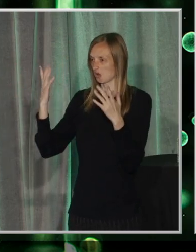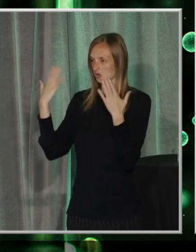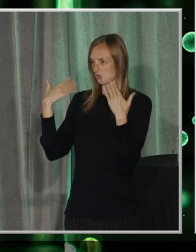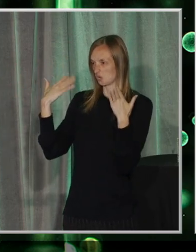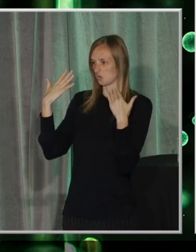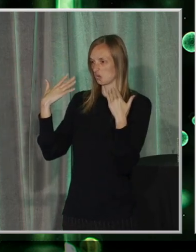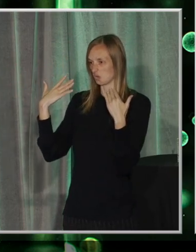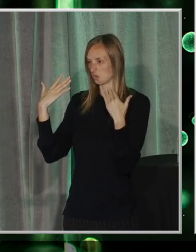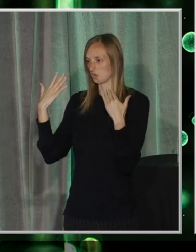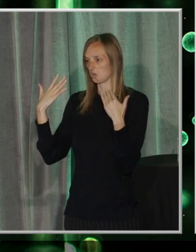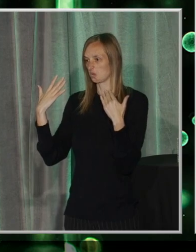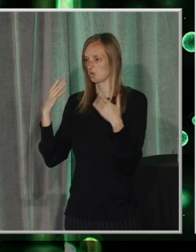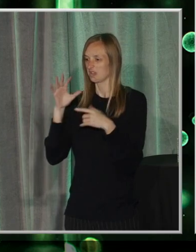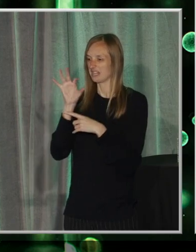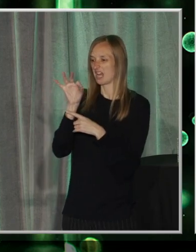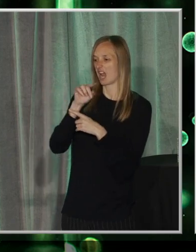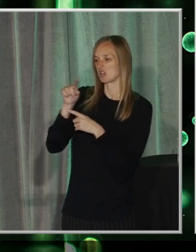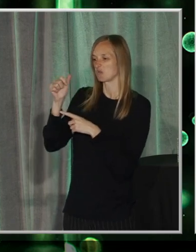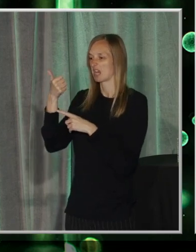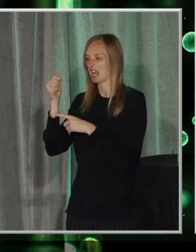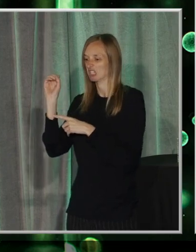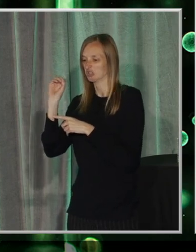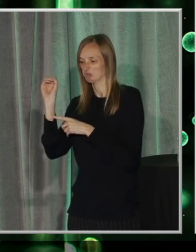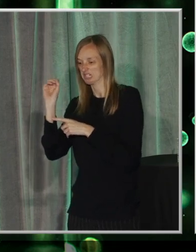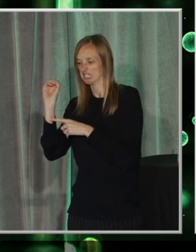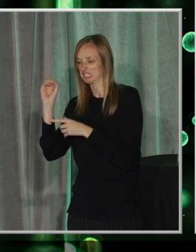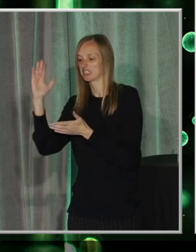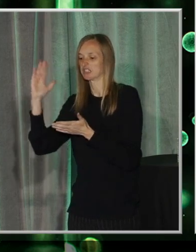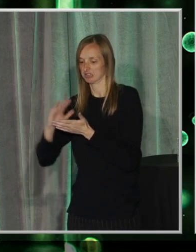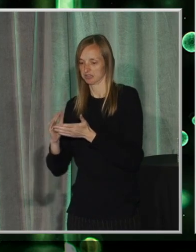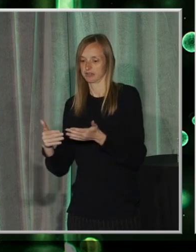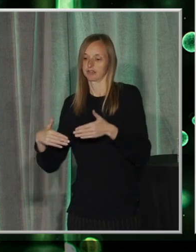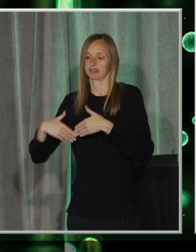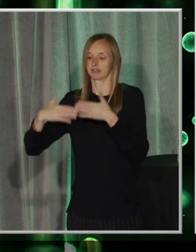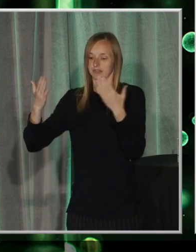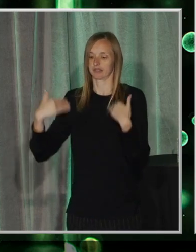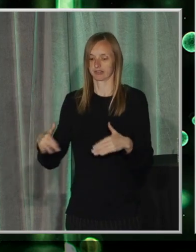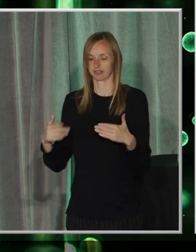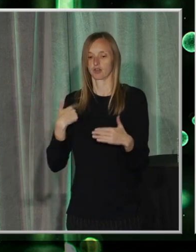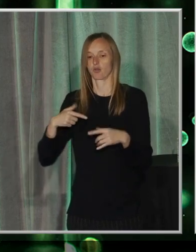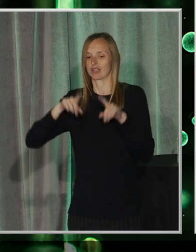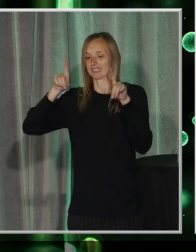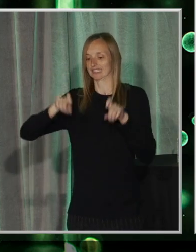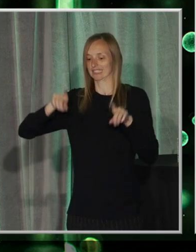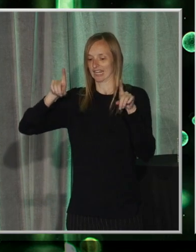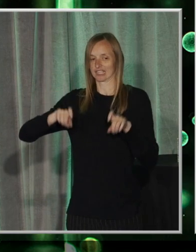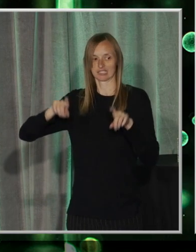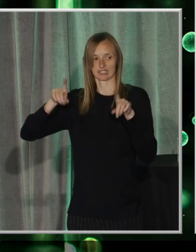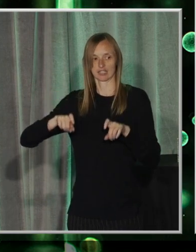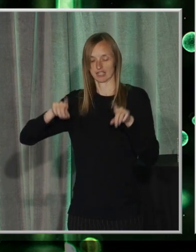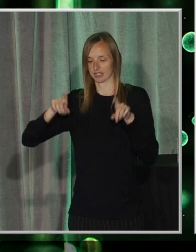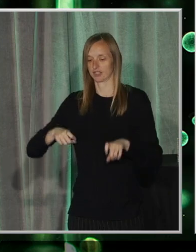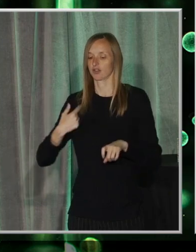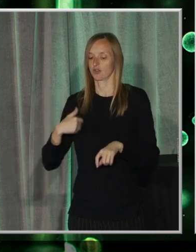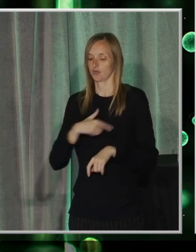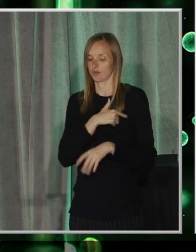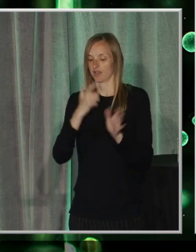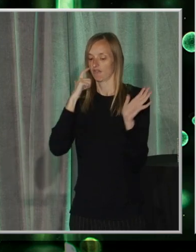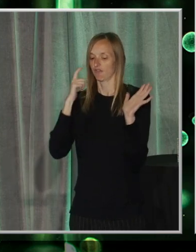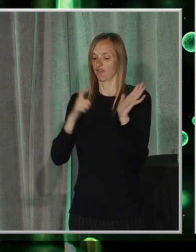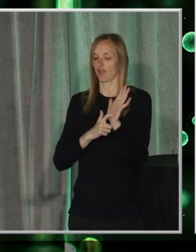cool to the 9 to 10 degrees Celsius. Next, please. As we were testing, we found that we